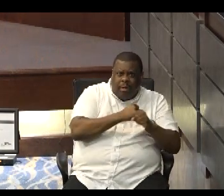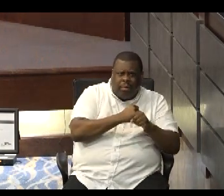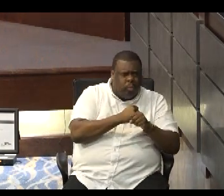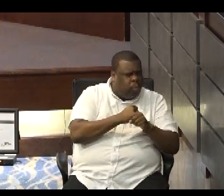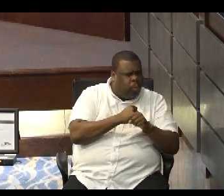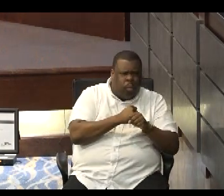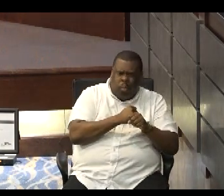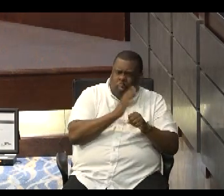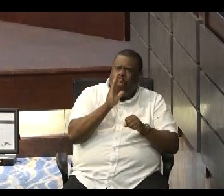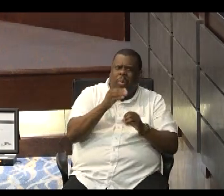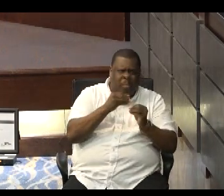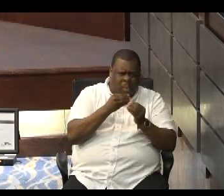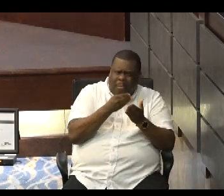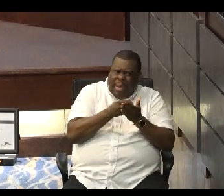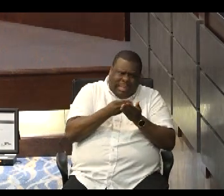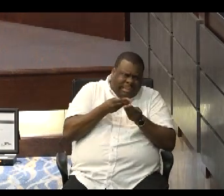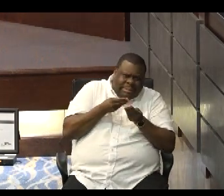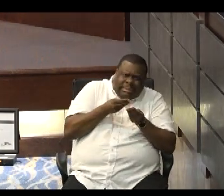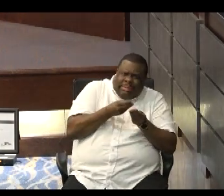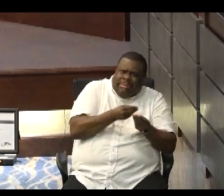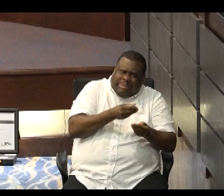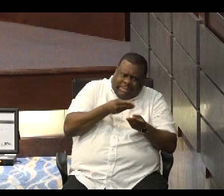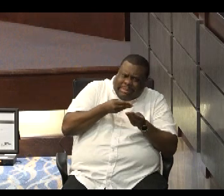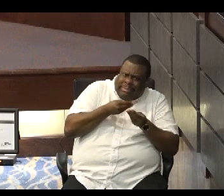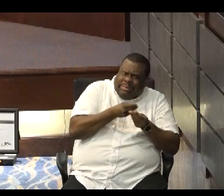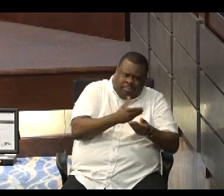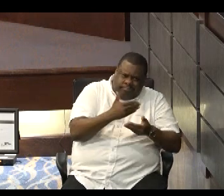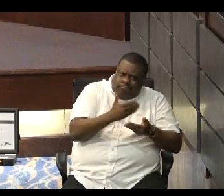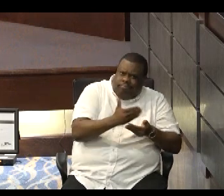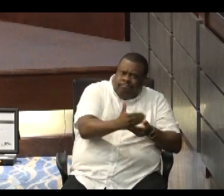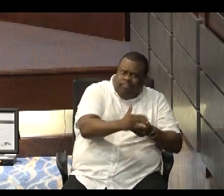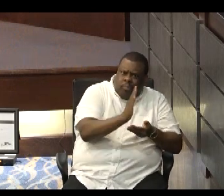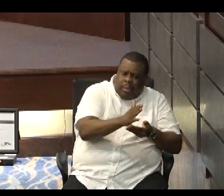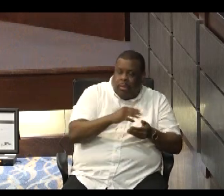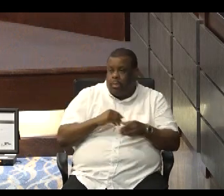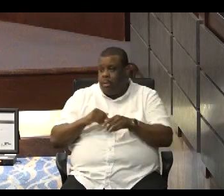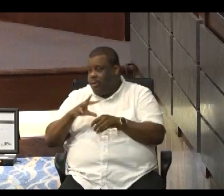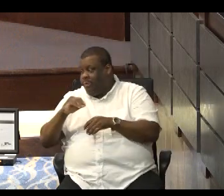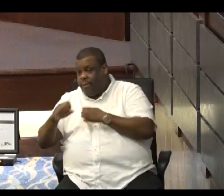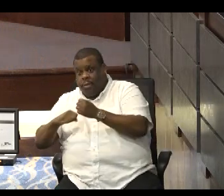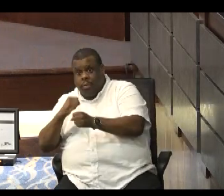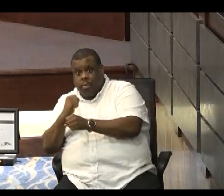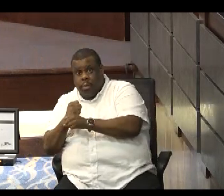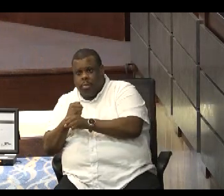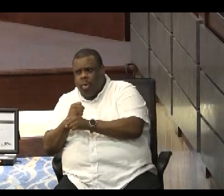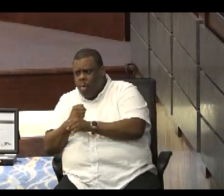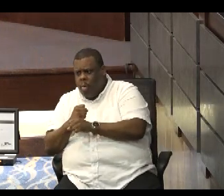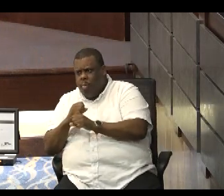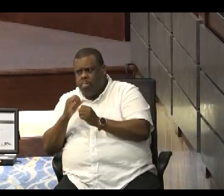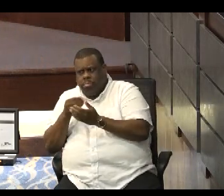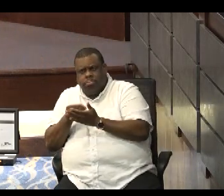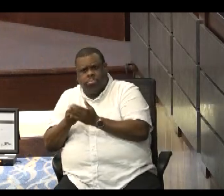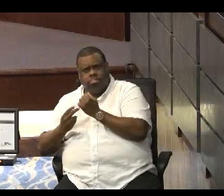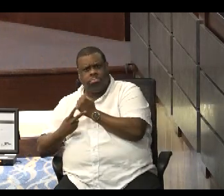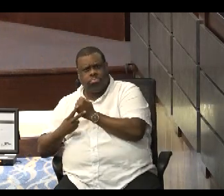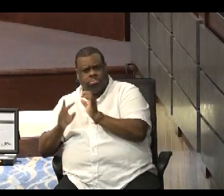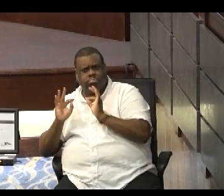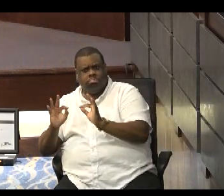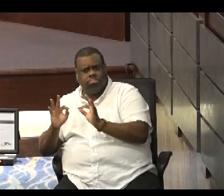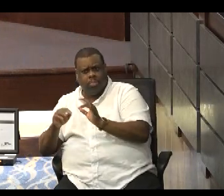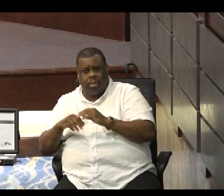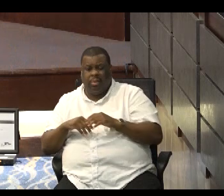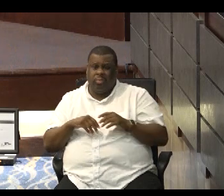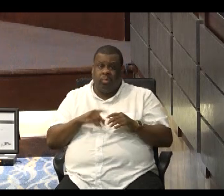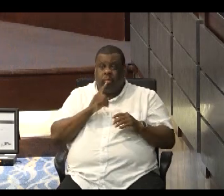to talk to you about this today, because it's a question of pay me now or pay me later. Do I pay a little